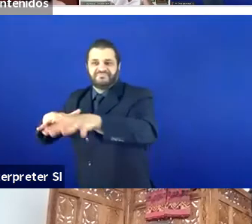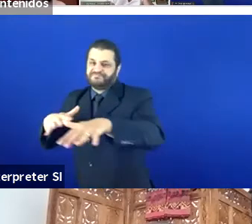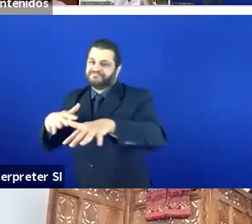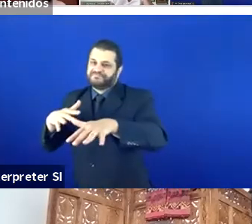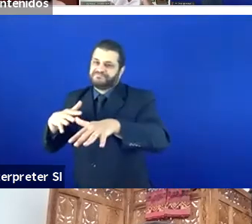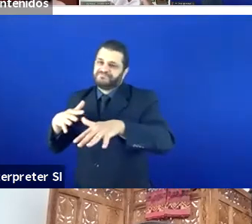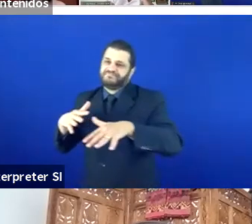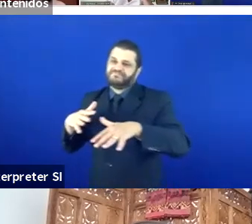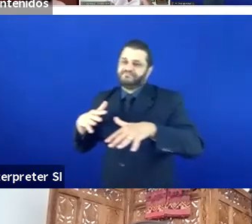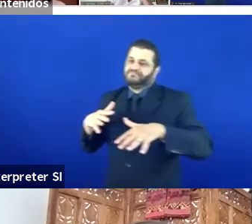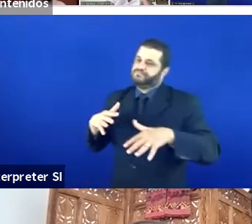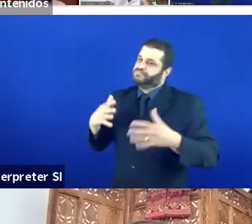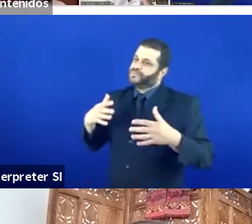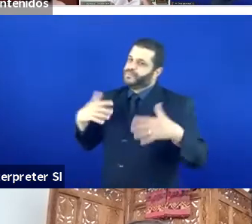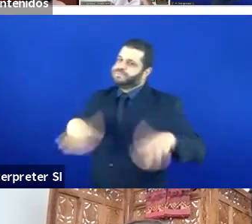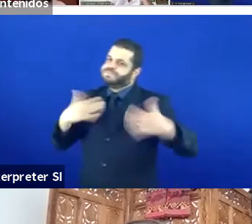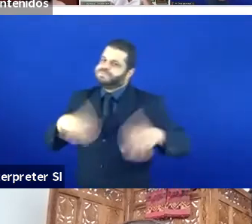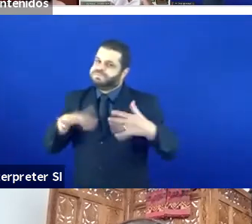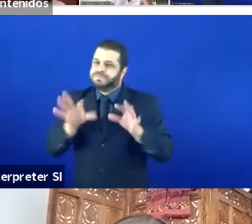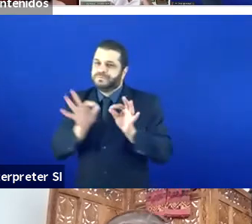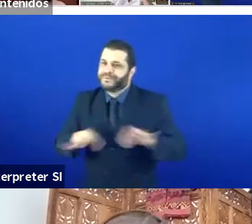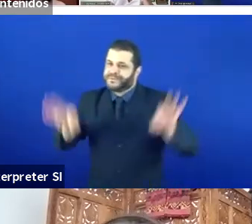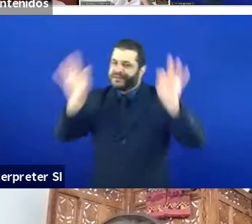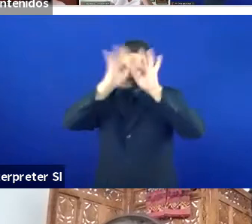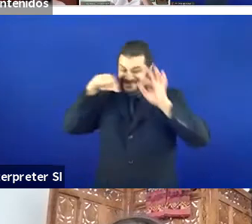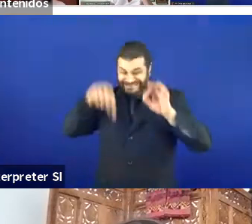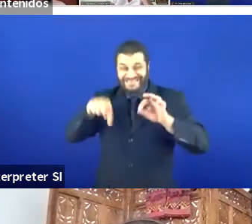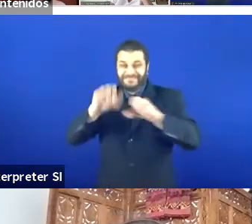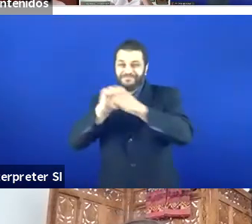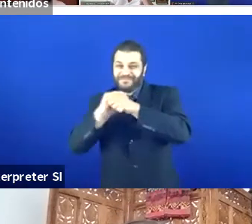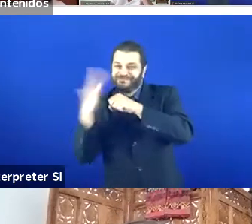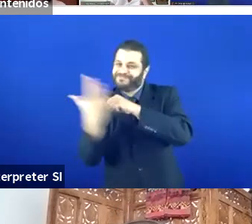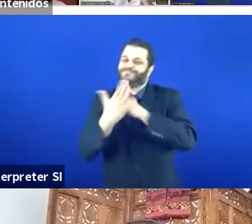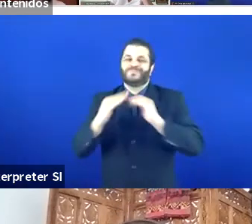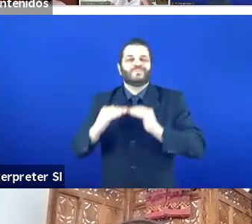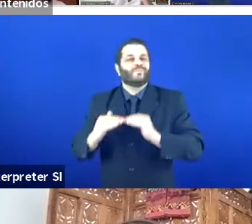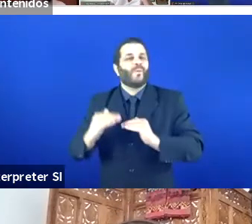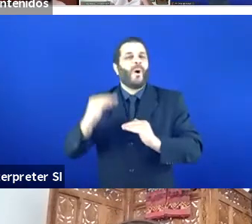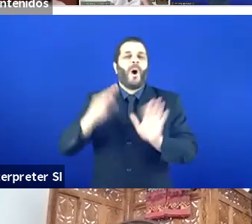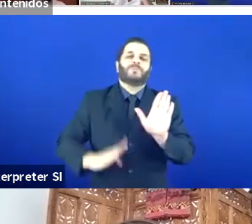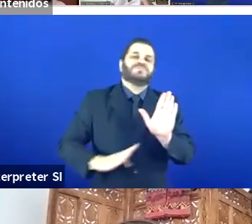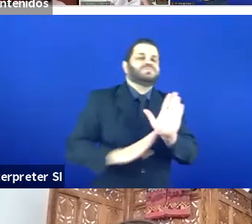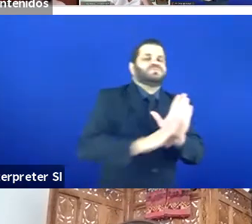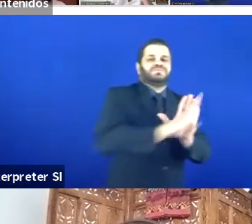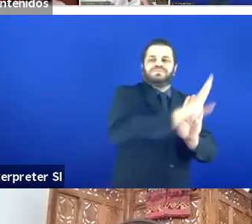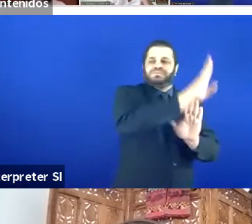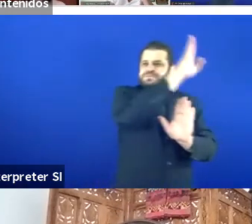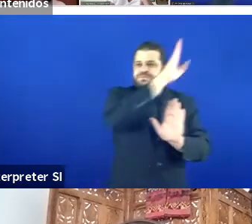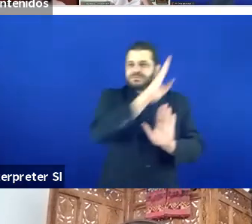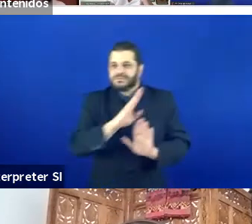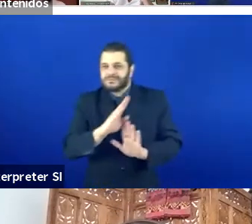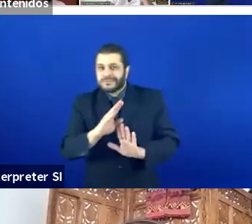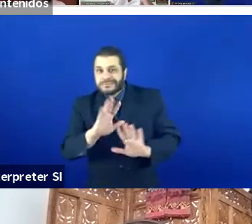but if I have a little more time, I would just add something that Gladys said, which is armed conflicts. I think,